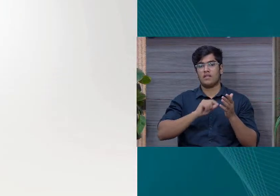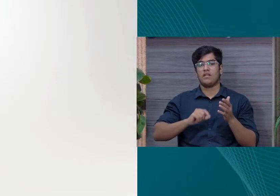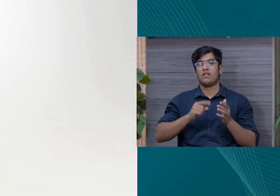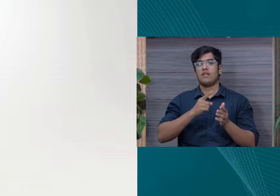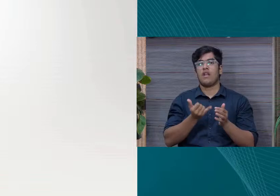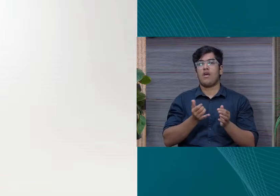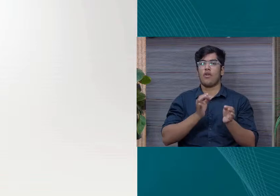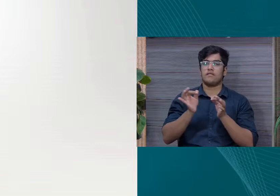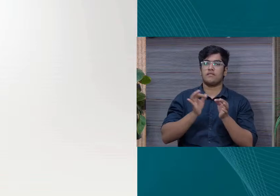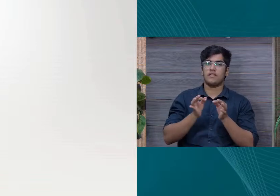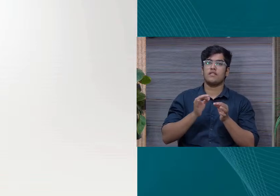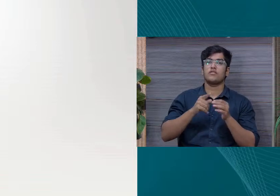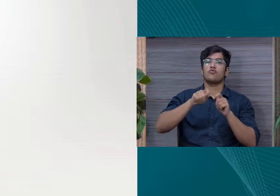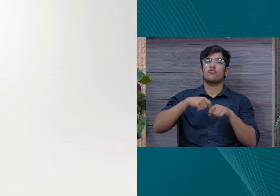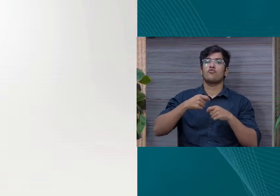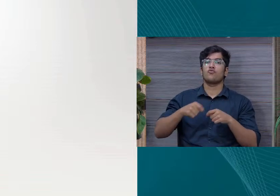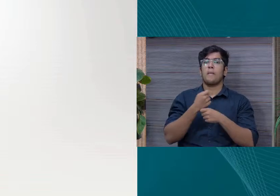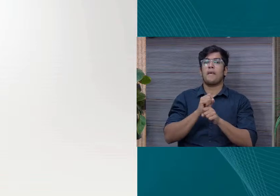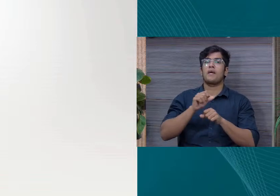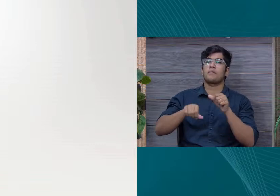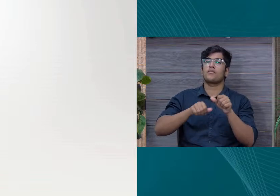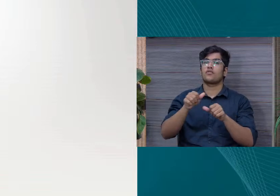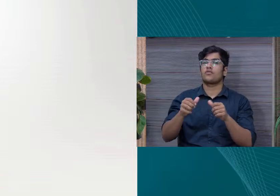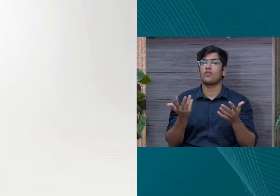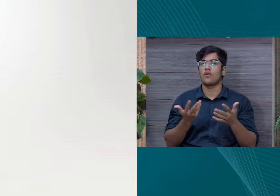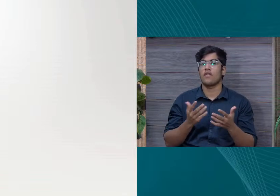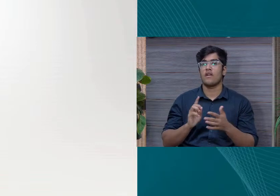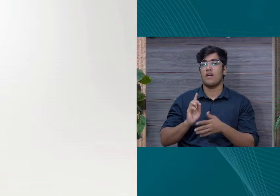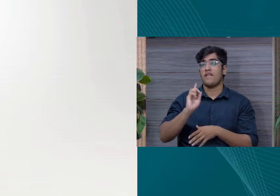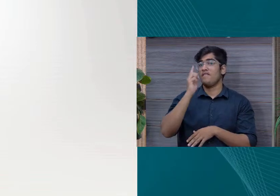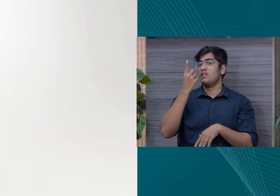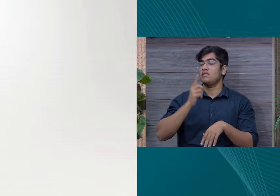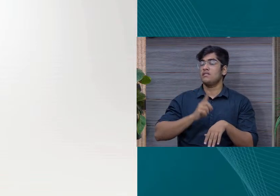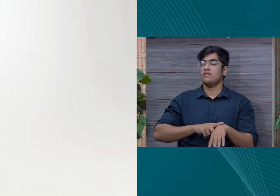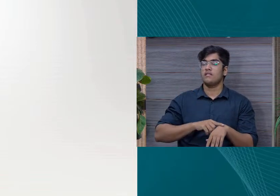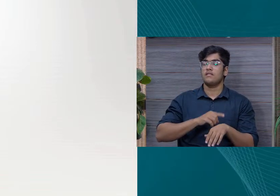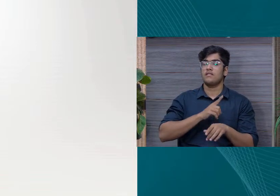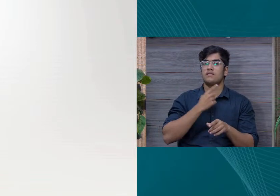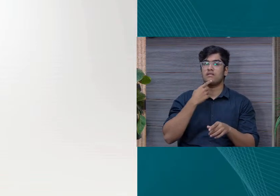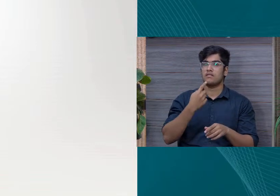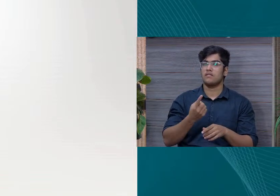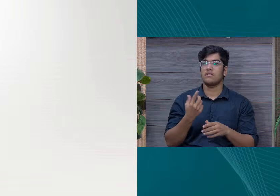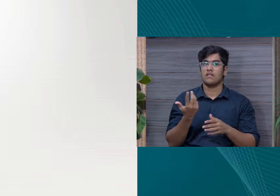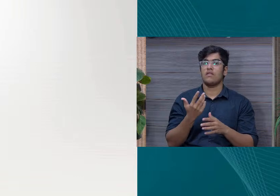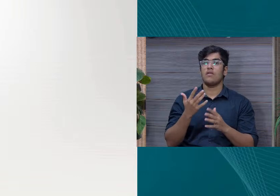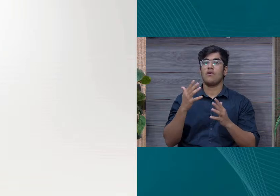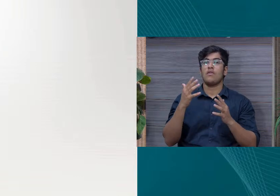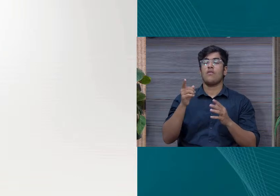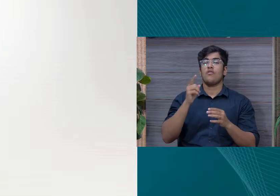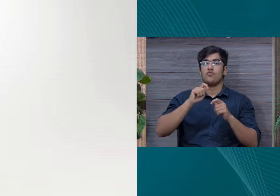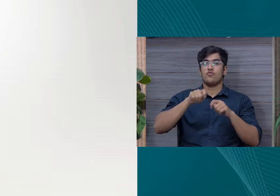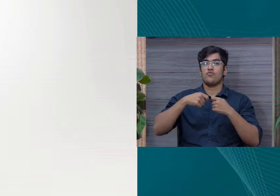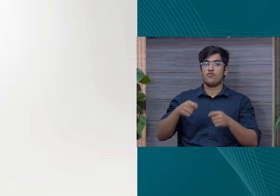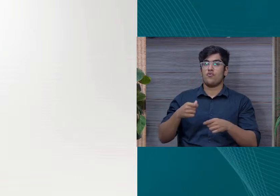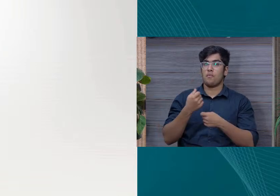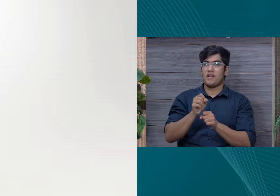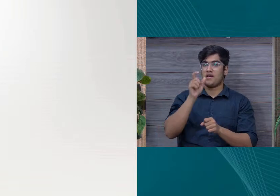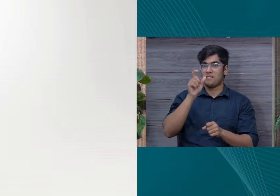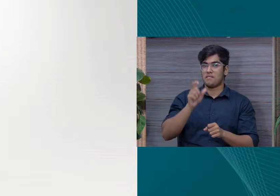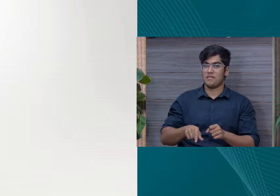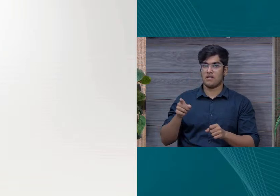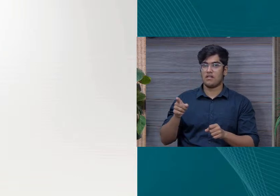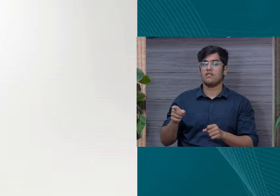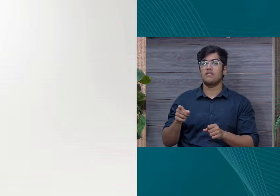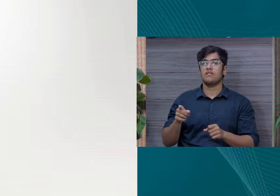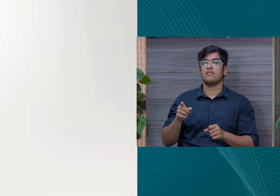describing the process of making the shoes. So firstly, he said that the author was bending, the shoemaker was bending